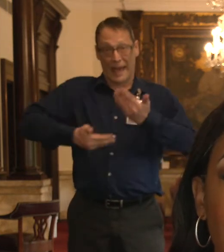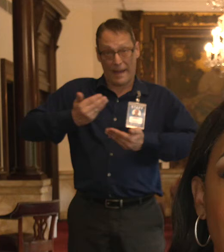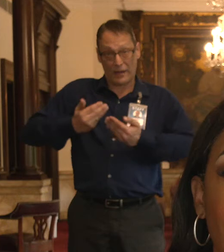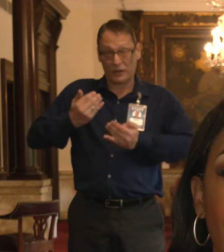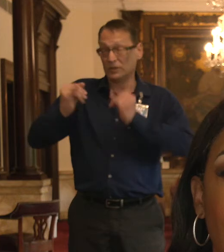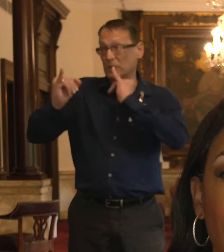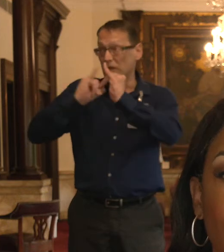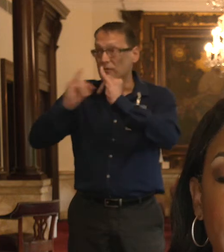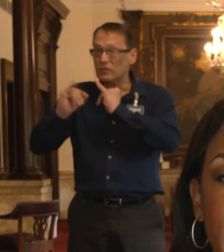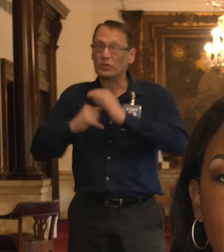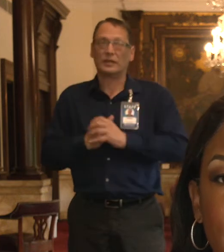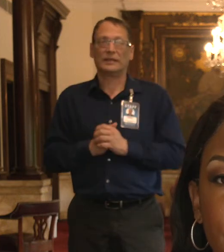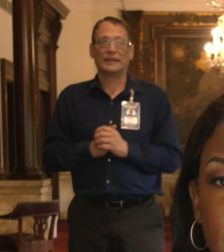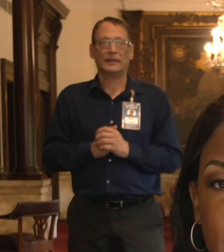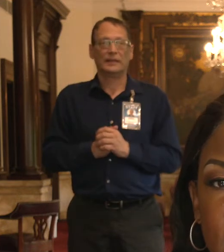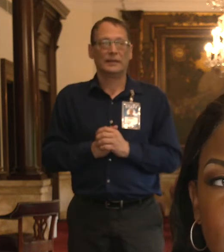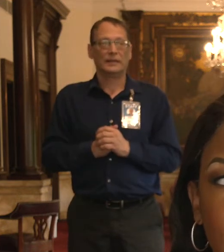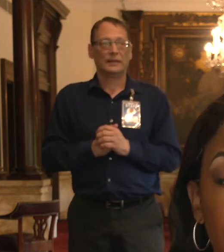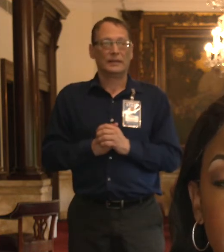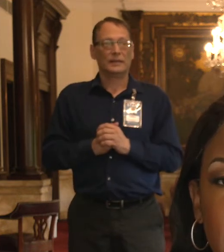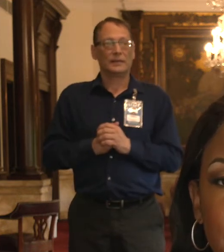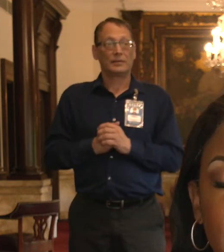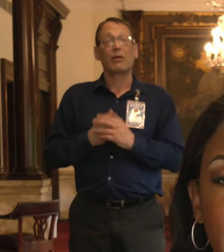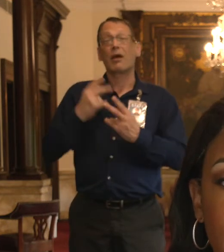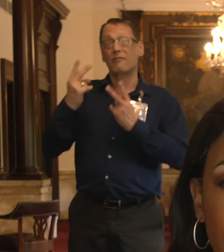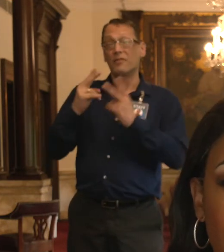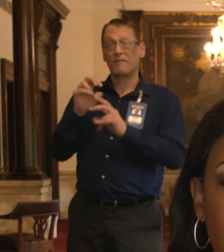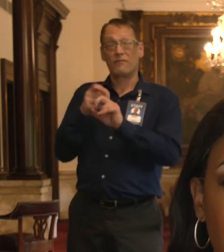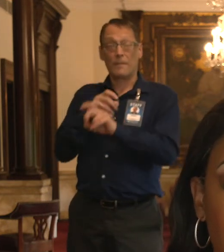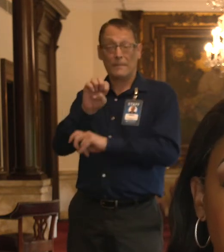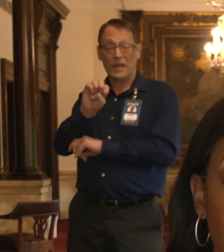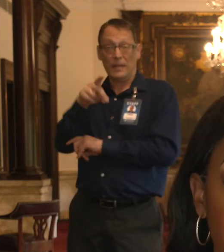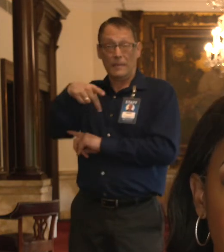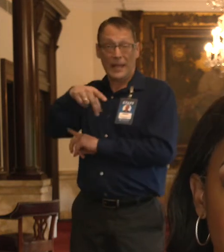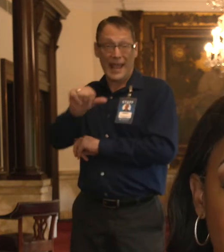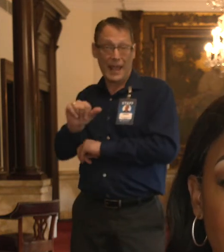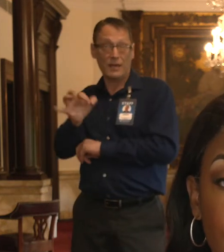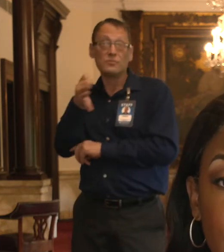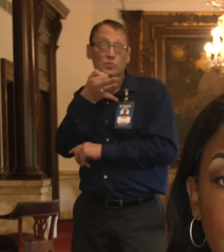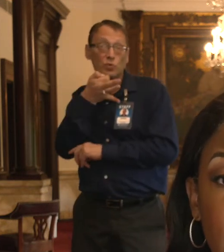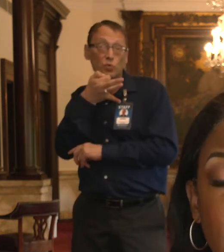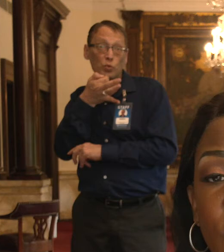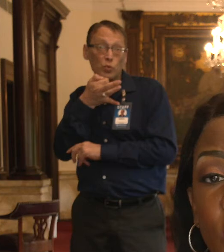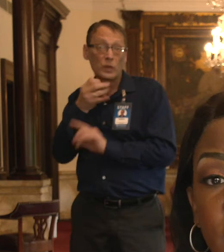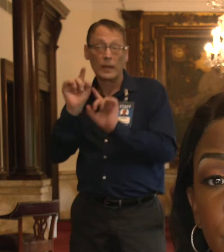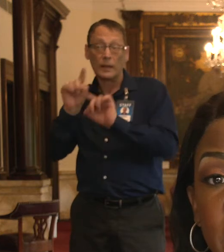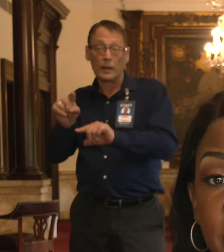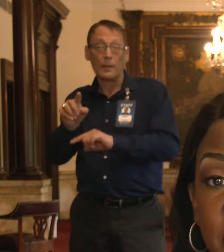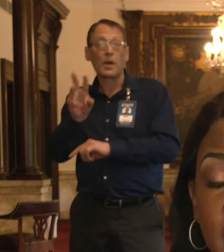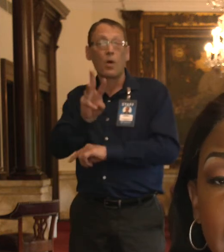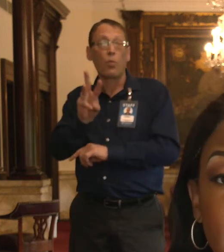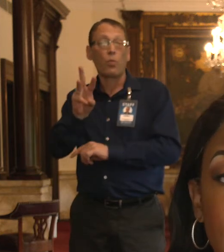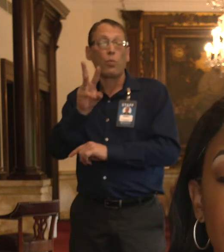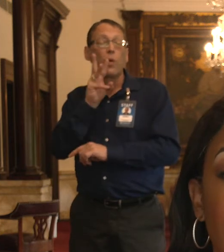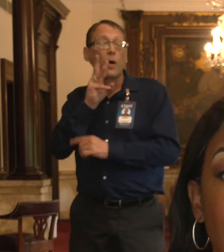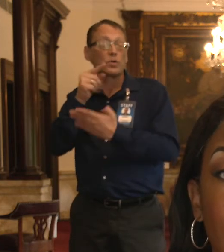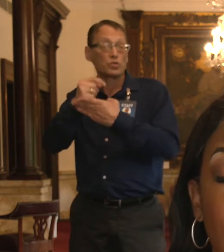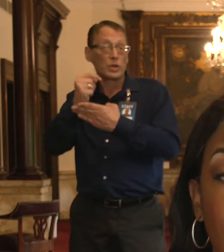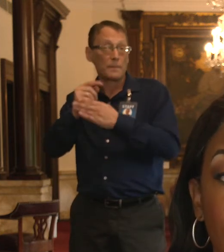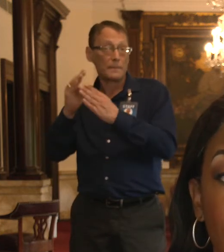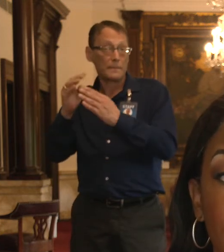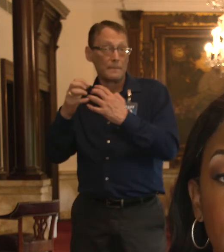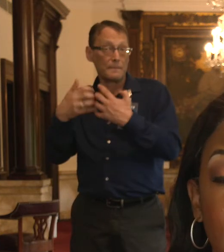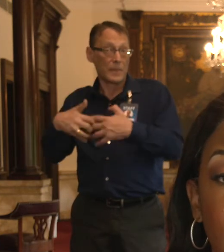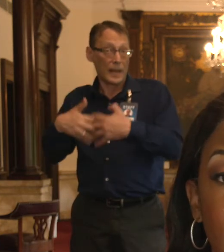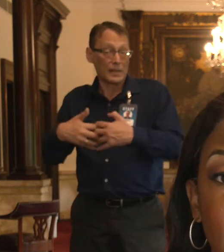people. We have a visit from the EPA coming up soon to visit our water treatment plants.